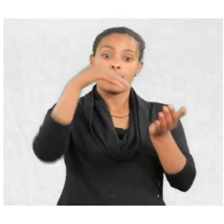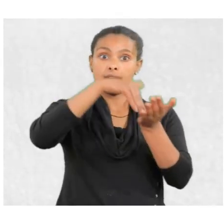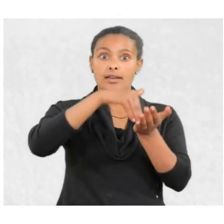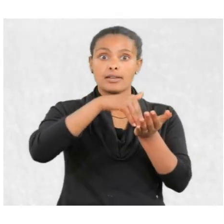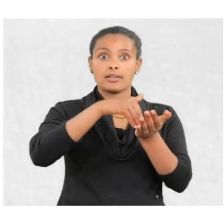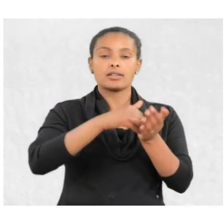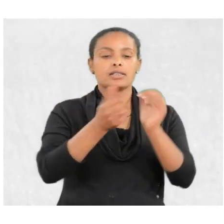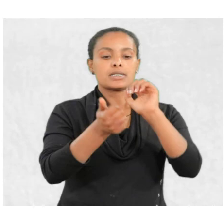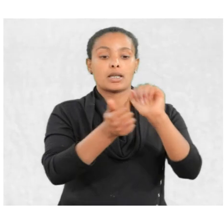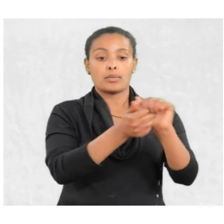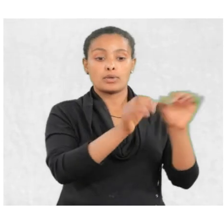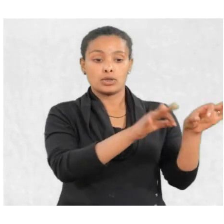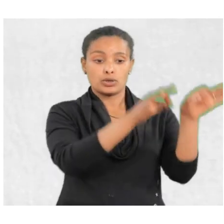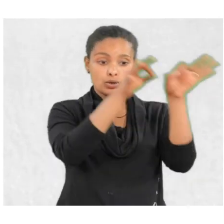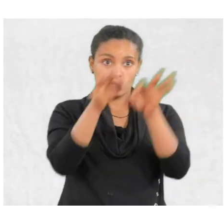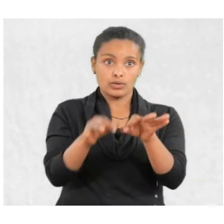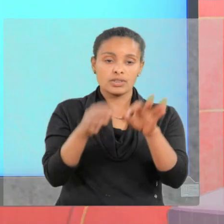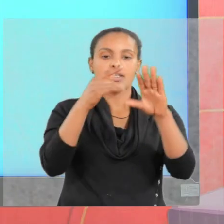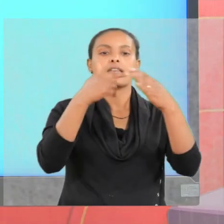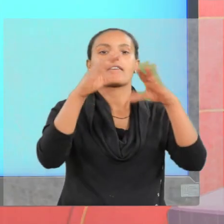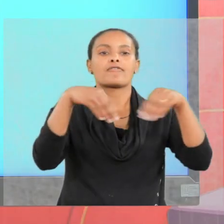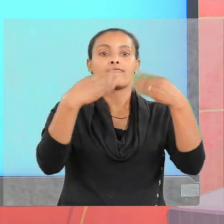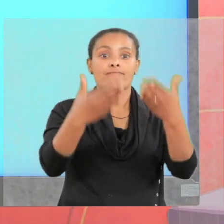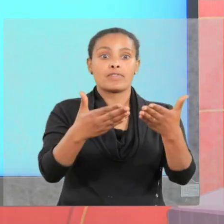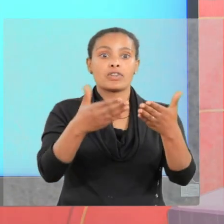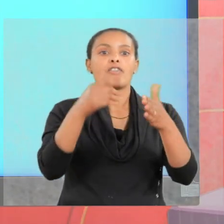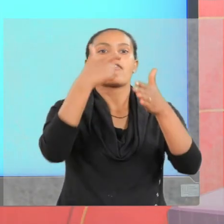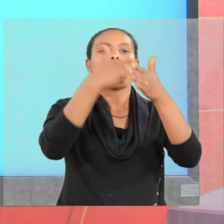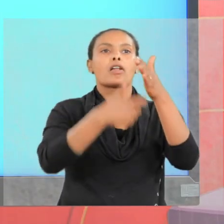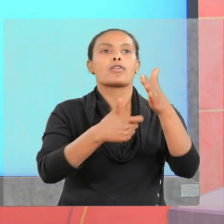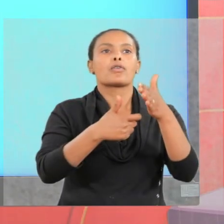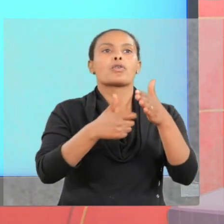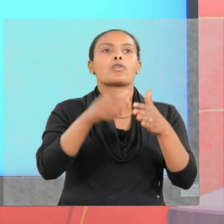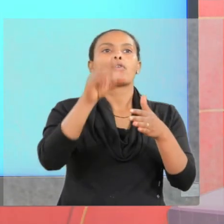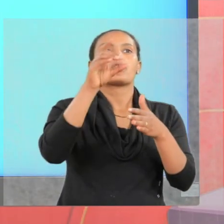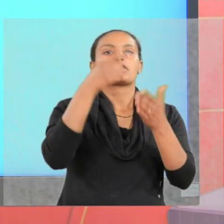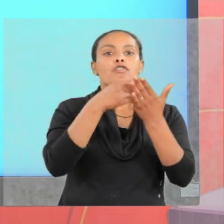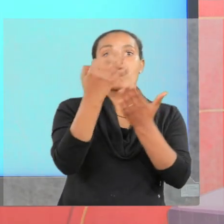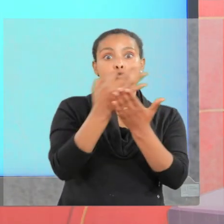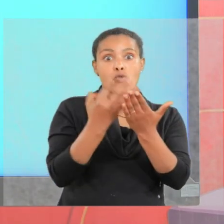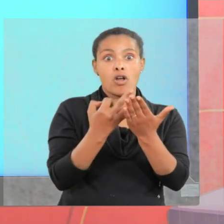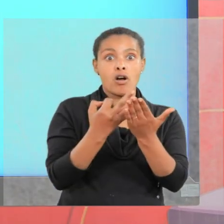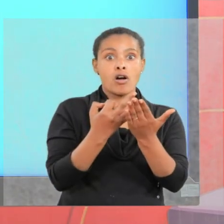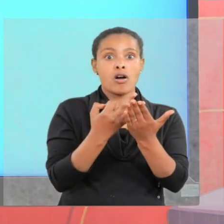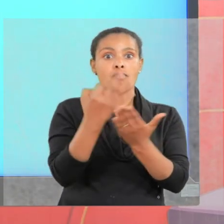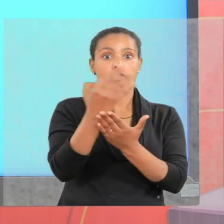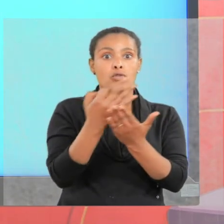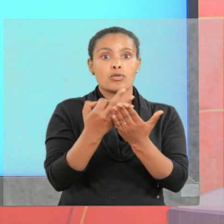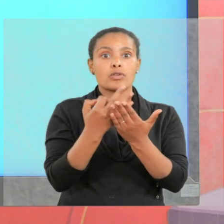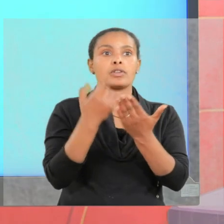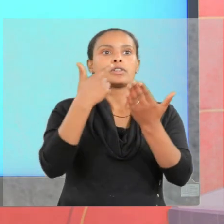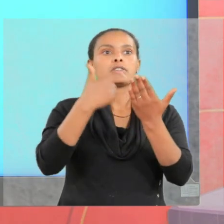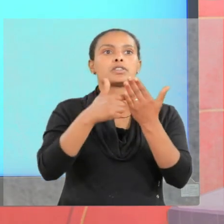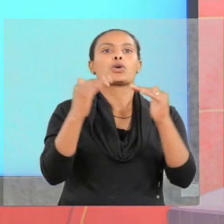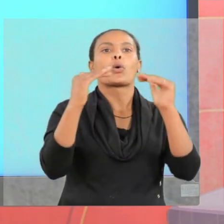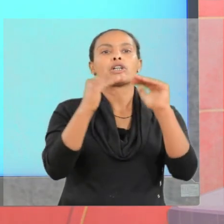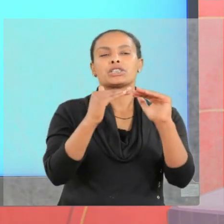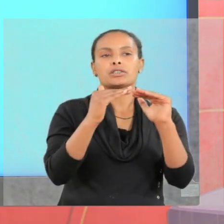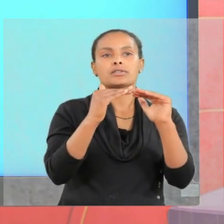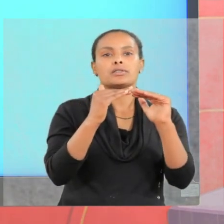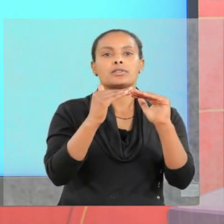Again, substituting the given value in the formula, in the